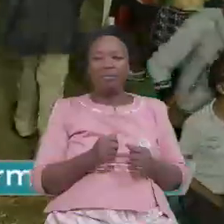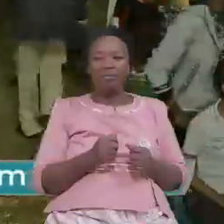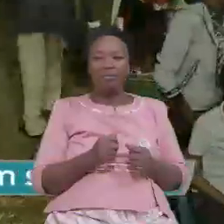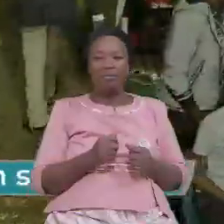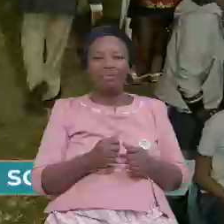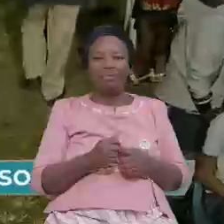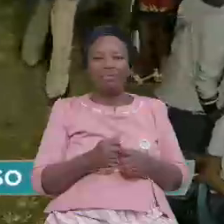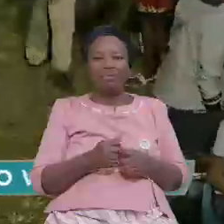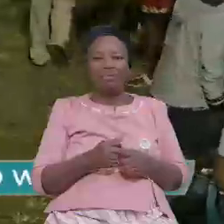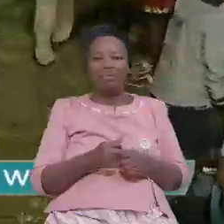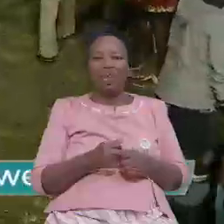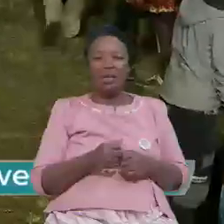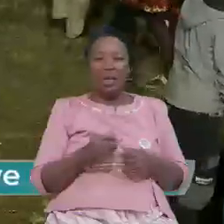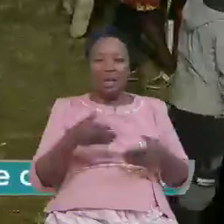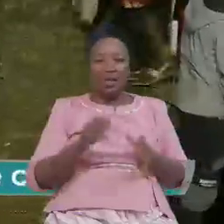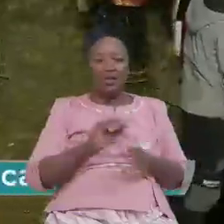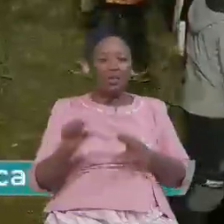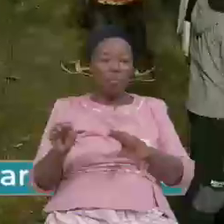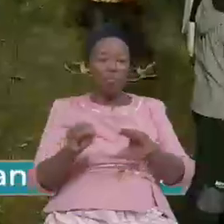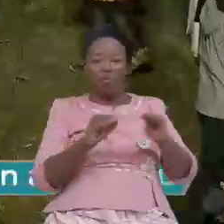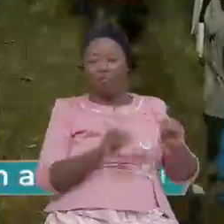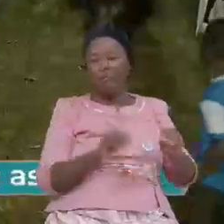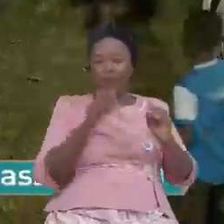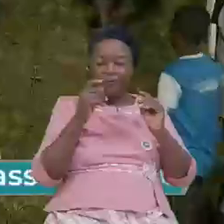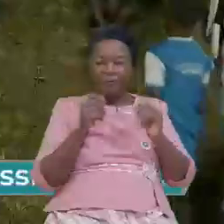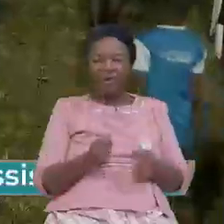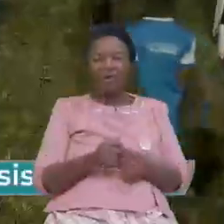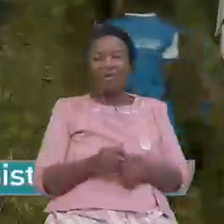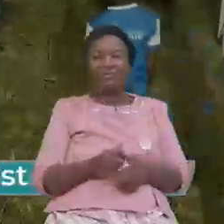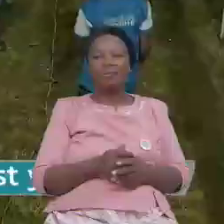Let's move fast.